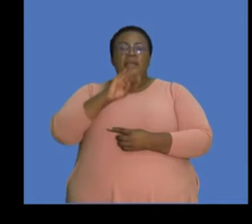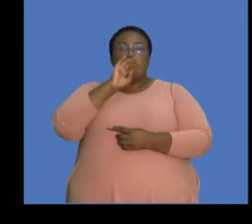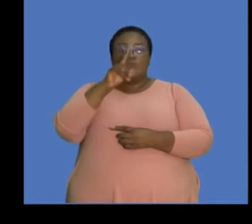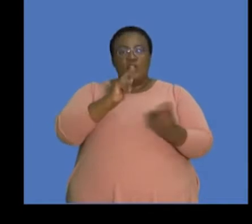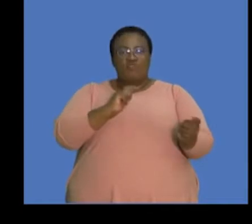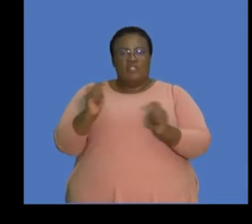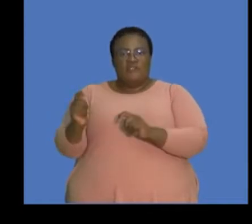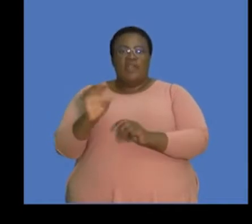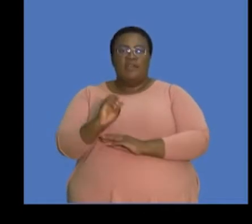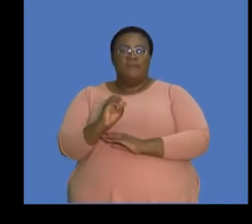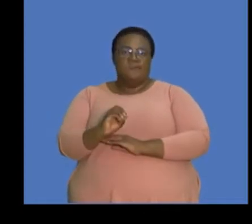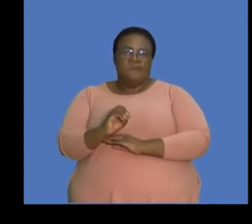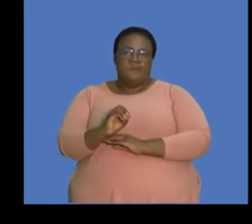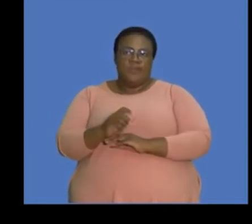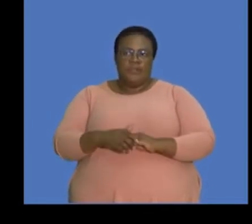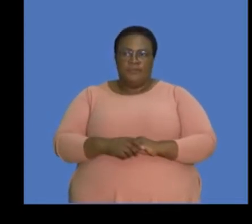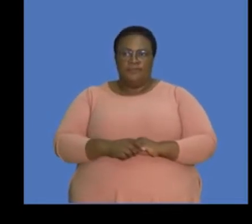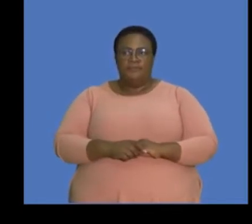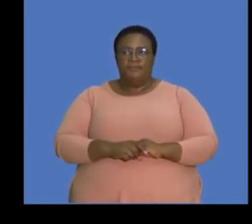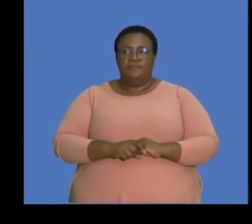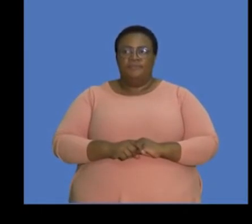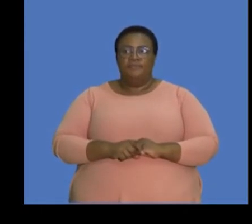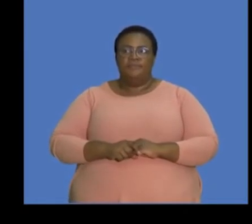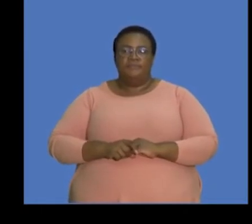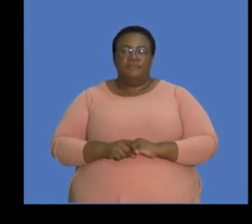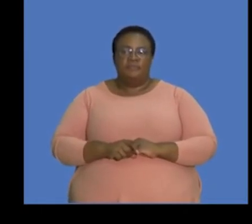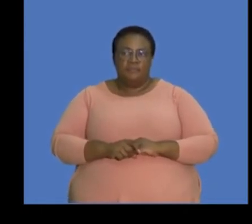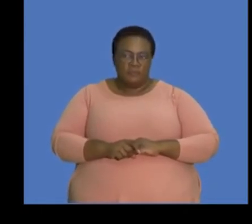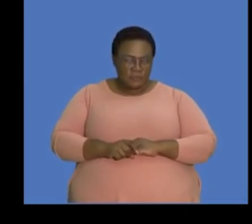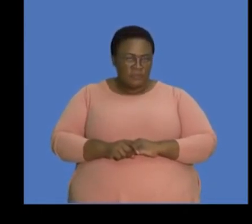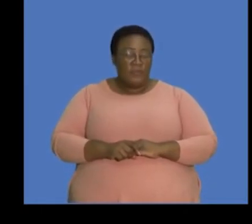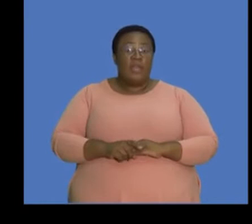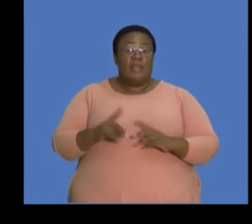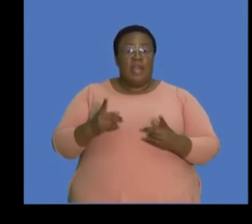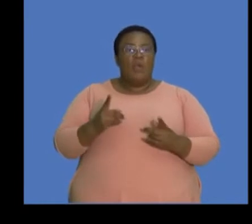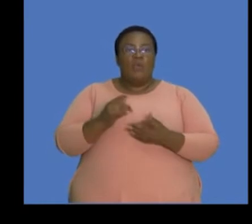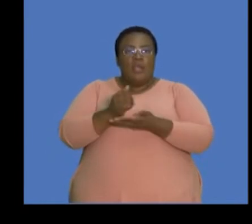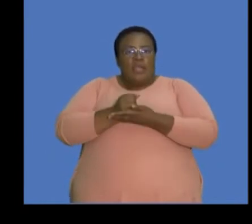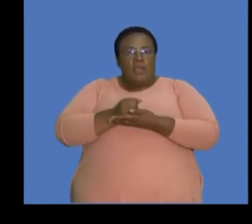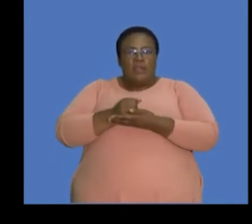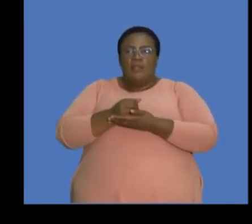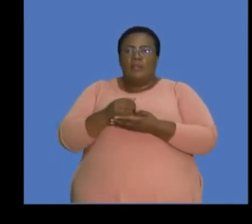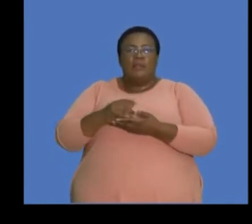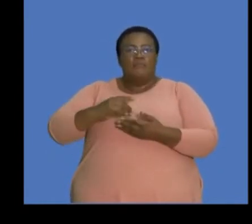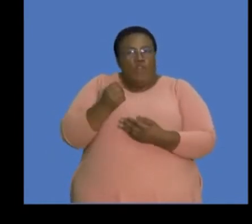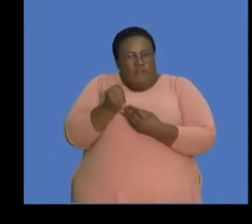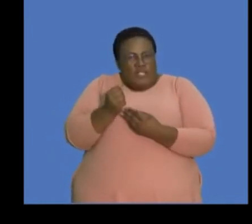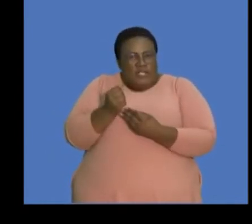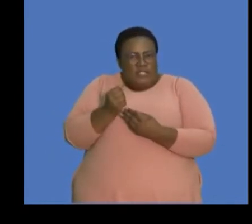that's as far as origin of charge is concerned, okay? Now, let's look at conservation of charge. We've managed